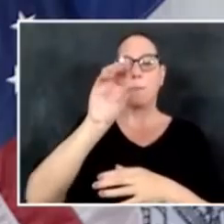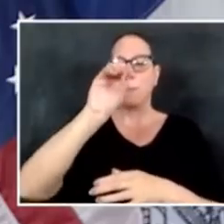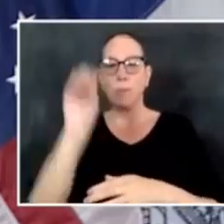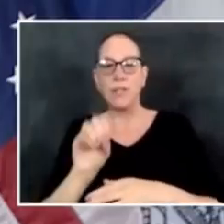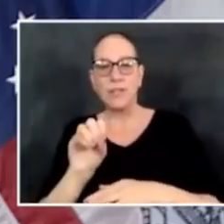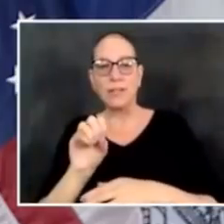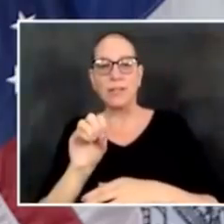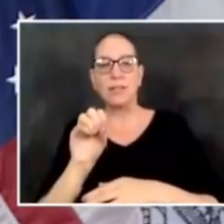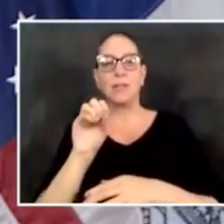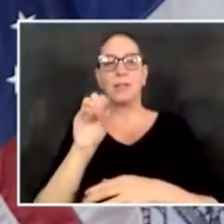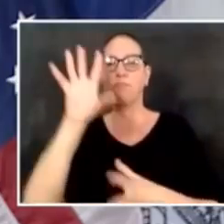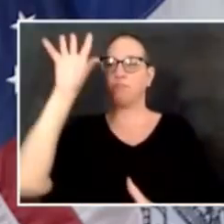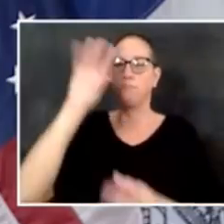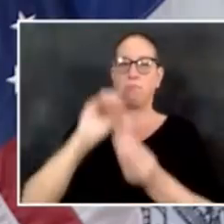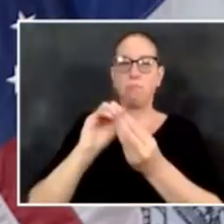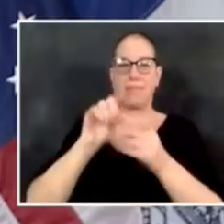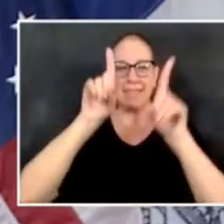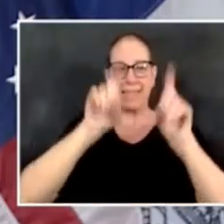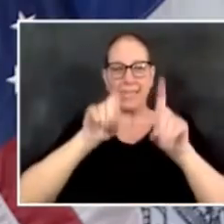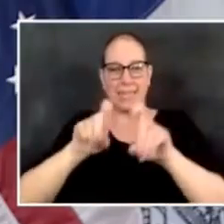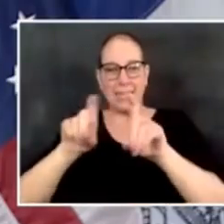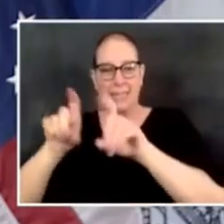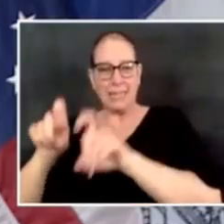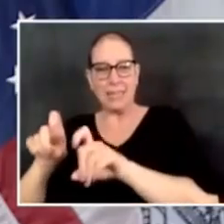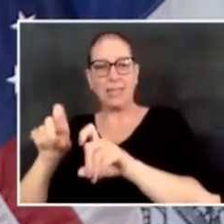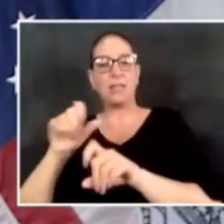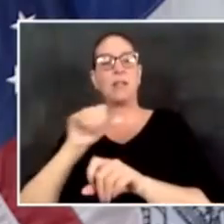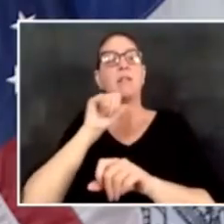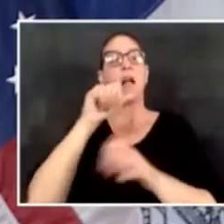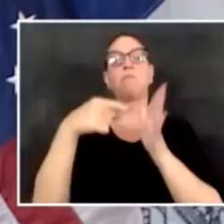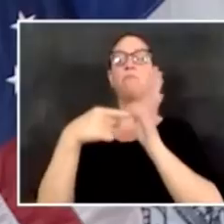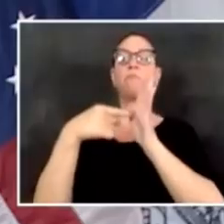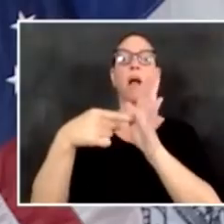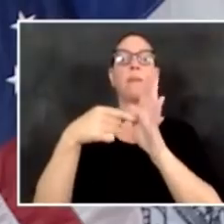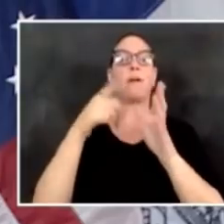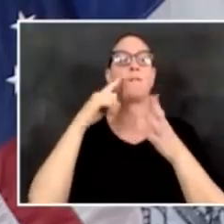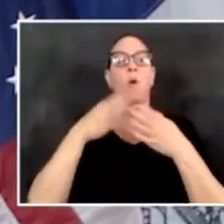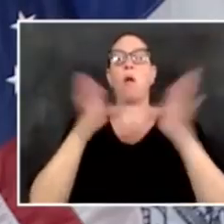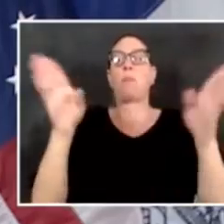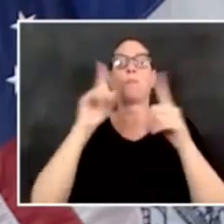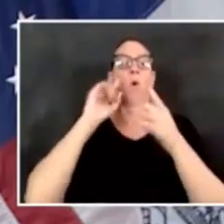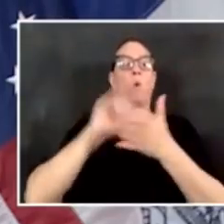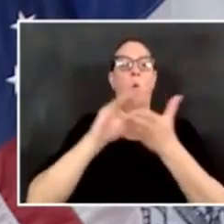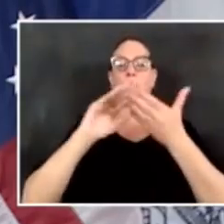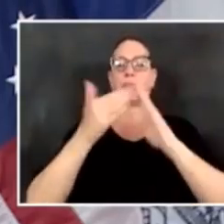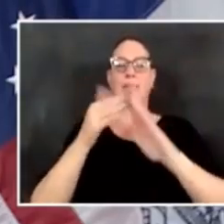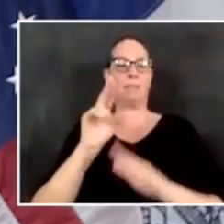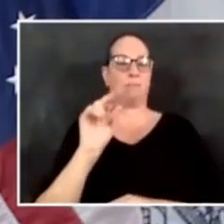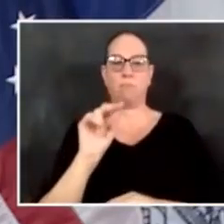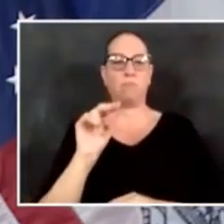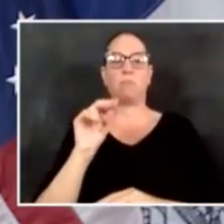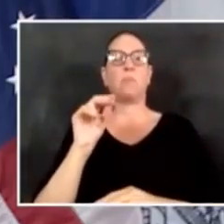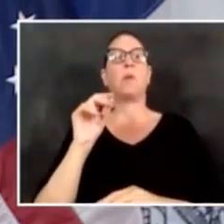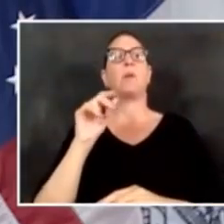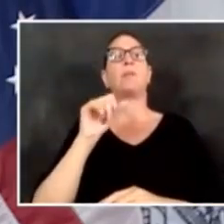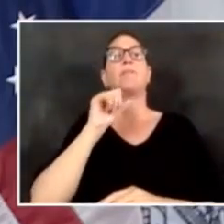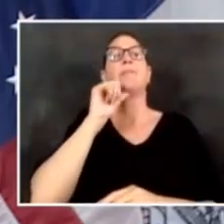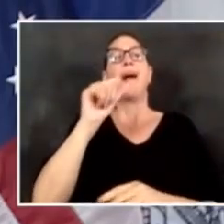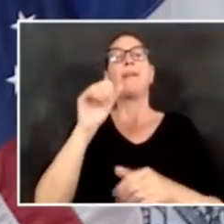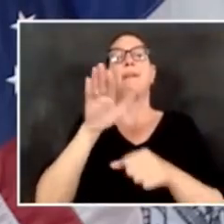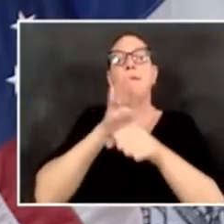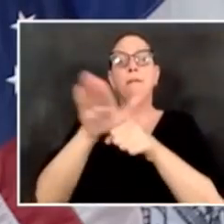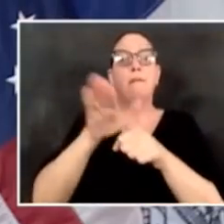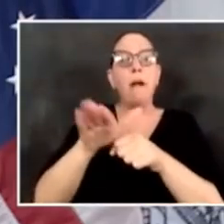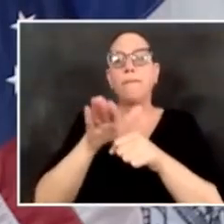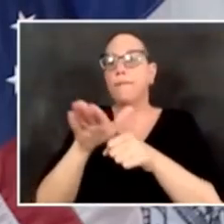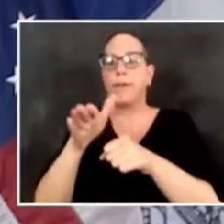So, 99% plus of tests are now being done in other types of labs than the health department's public health